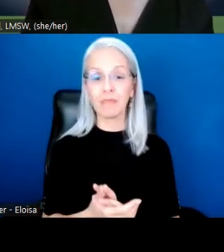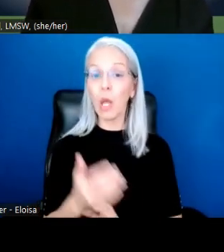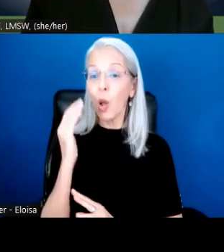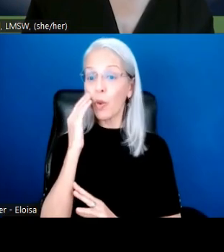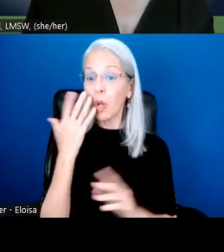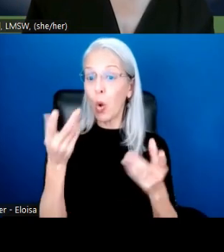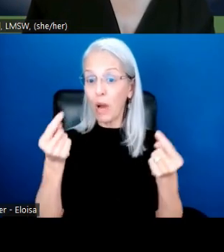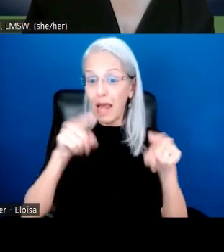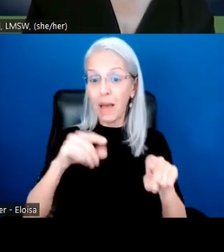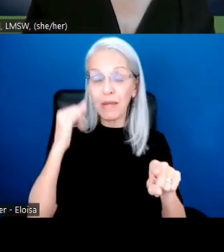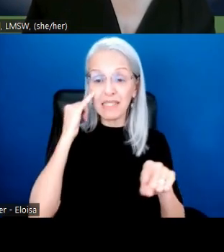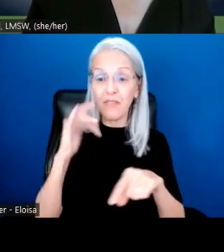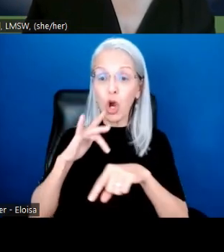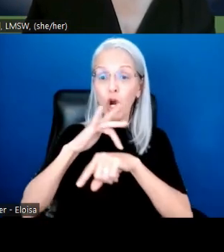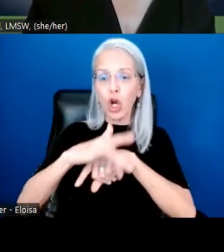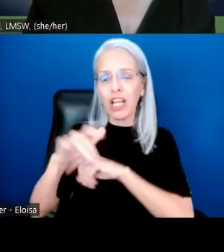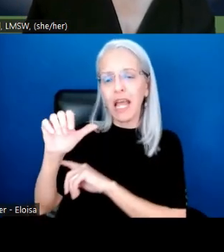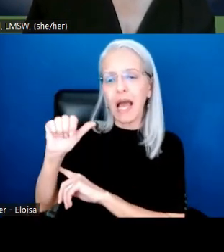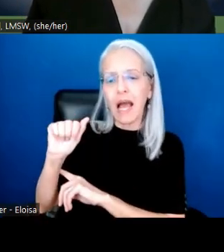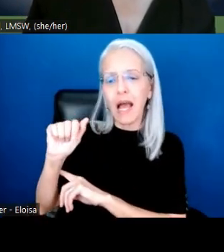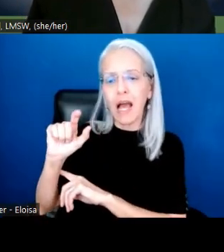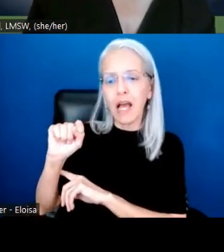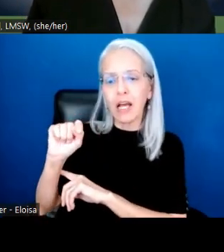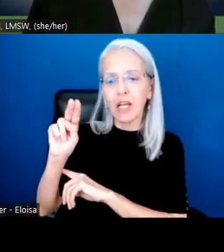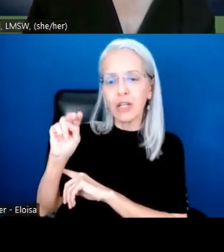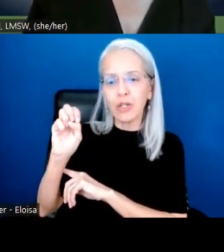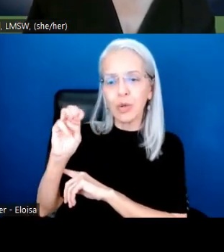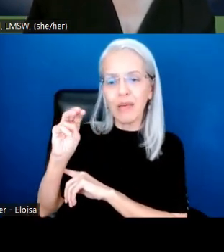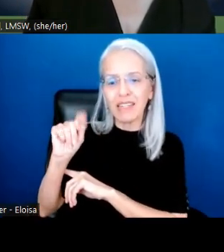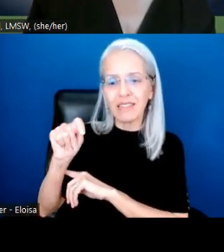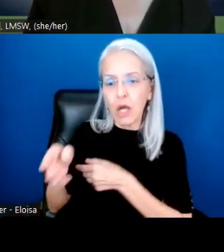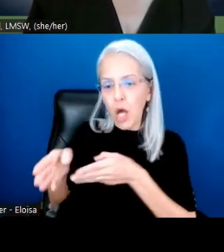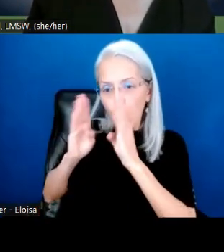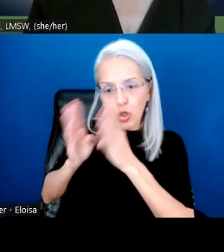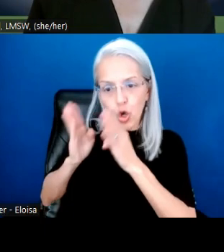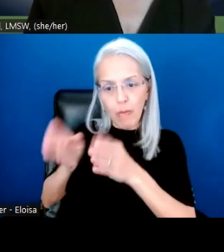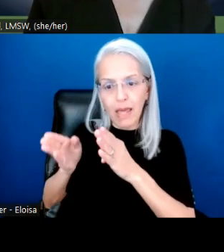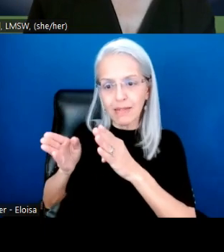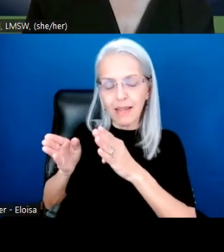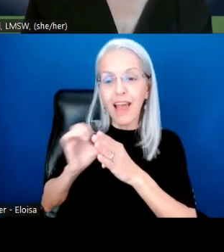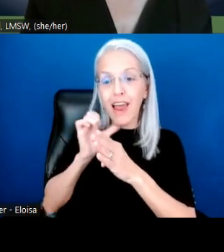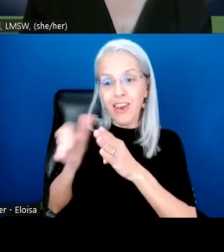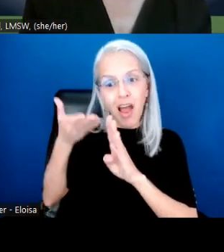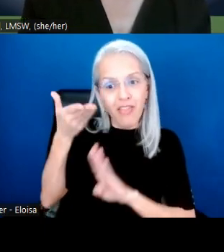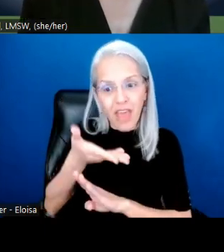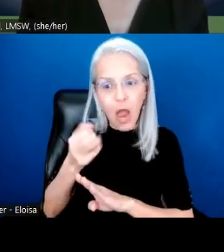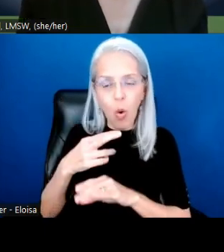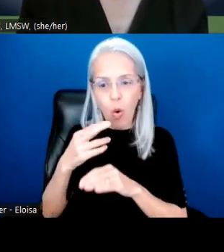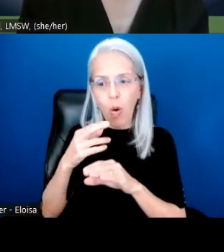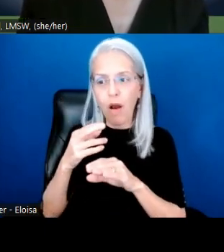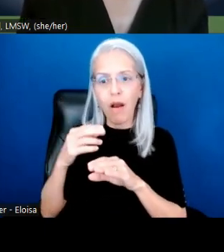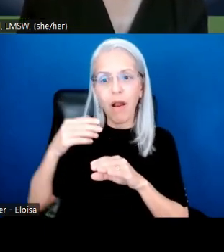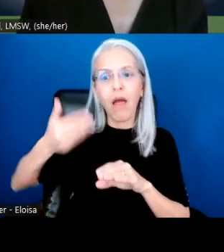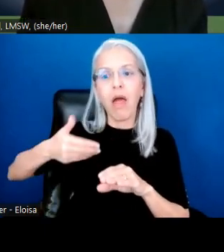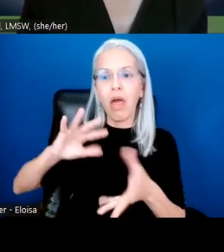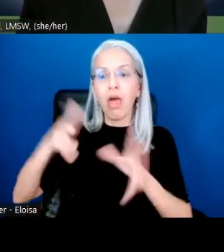happens when early attunement isn't present or is chaotic. I know, Lori. Yeah, technology is great, then